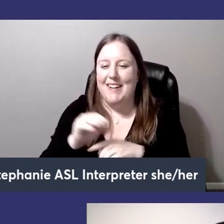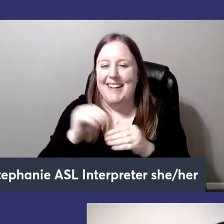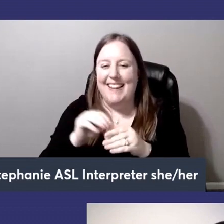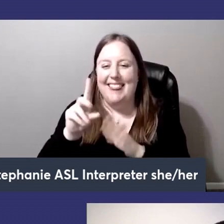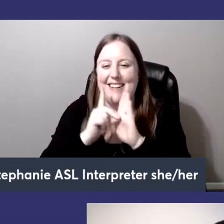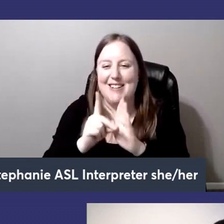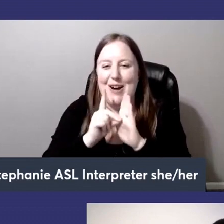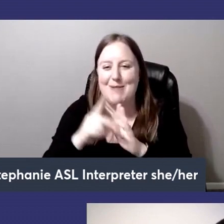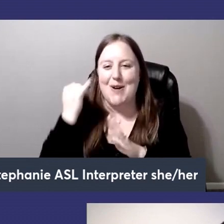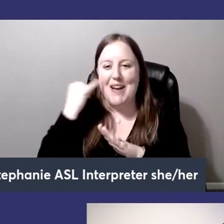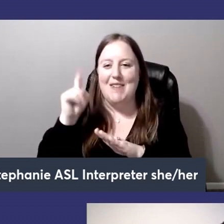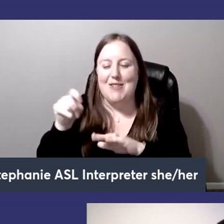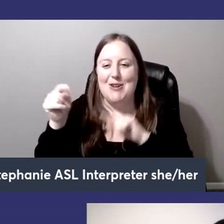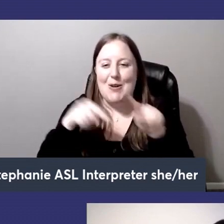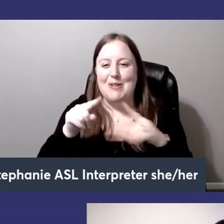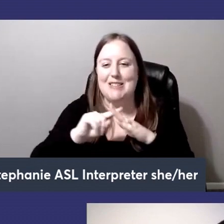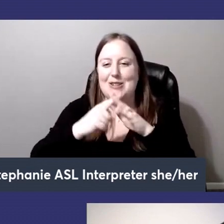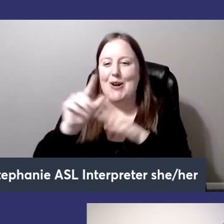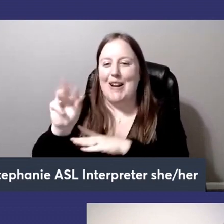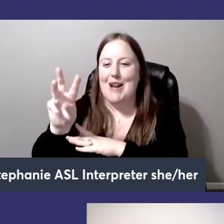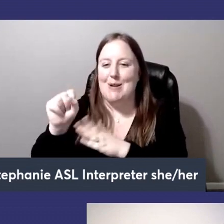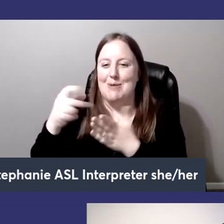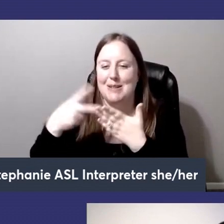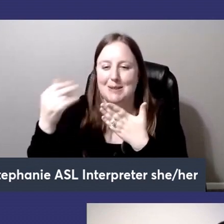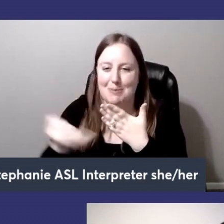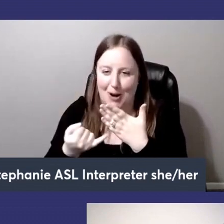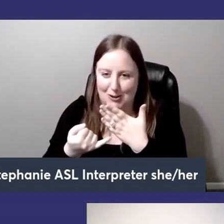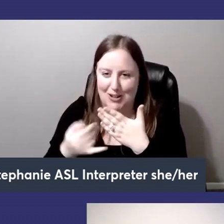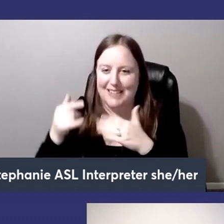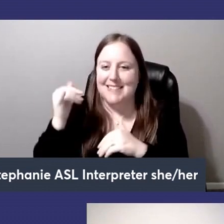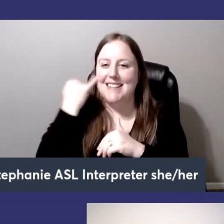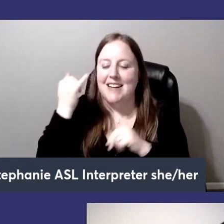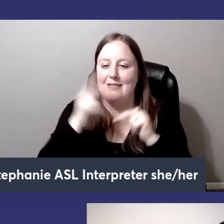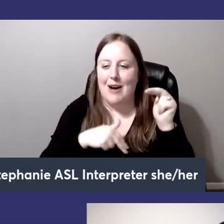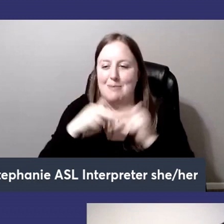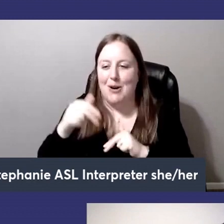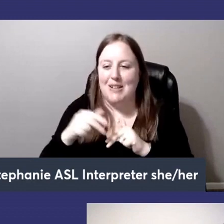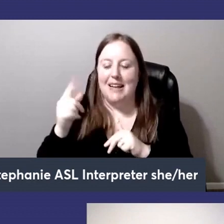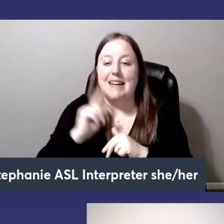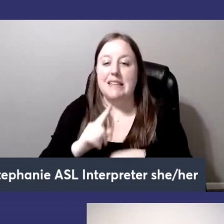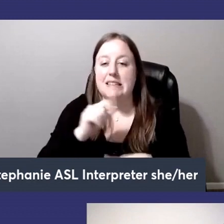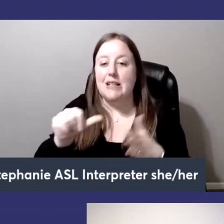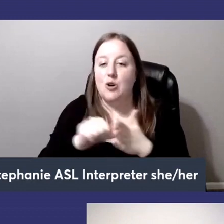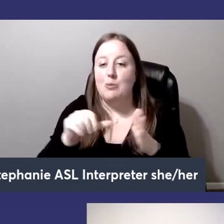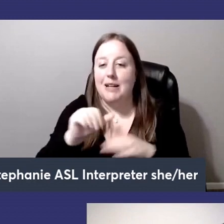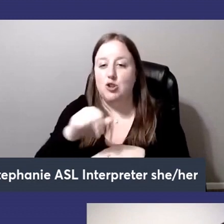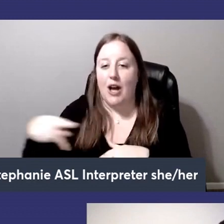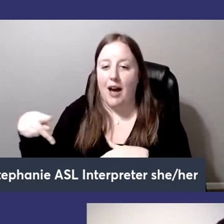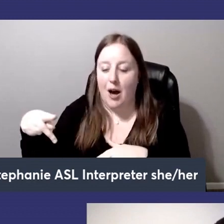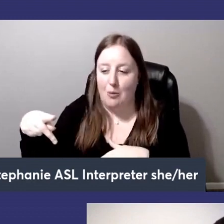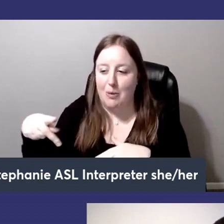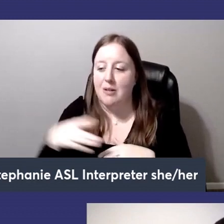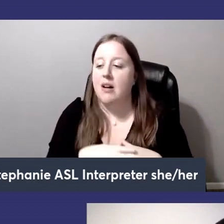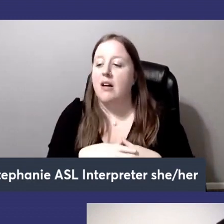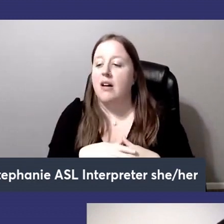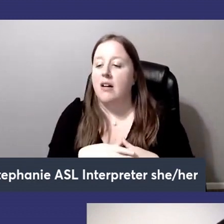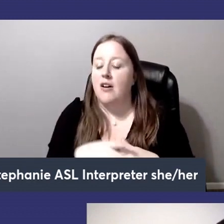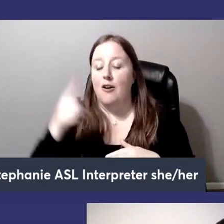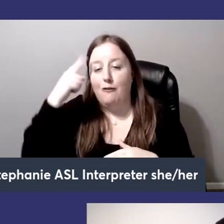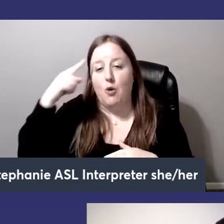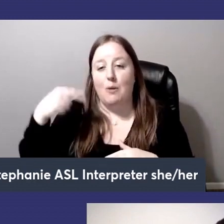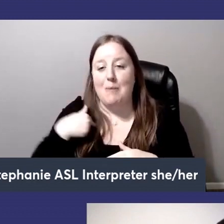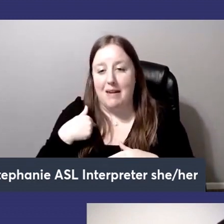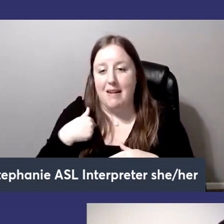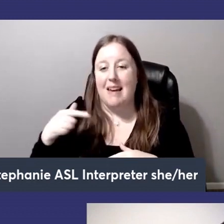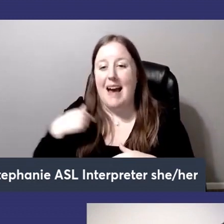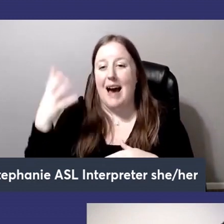I had to go start an AWS project today, and let's say I'm building a single page app or a container-based app, right, something like that. For me, I'm out